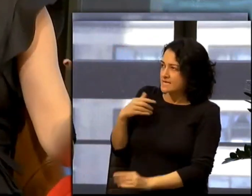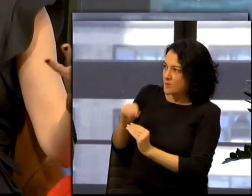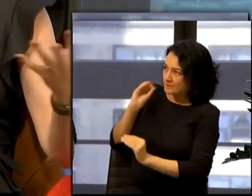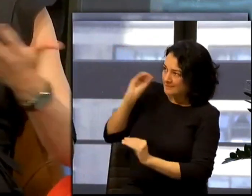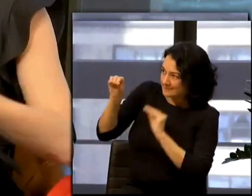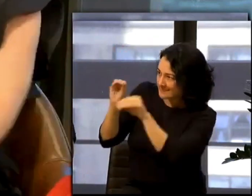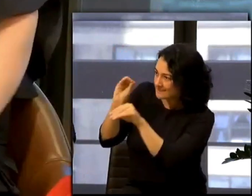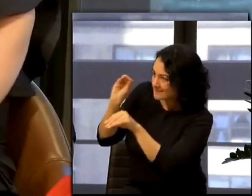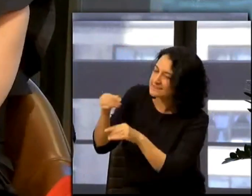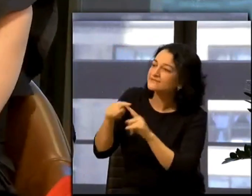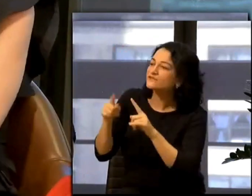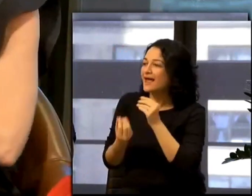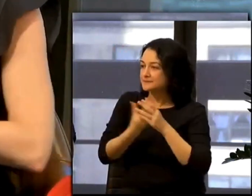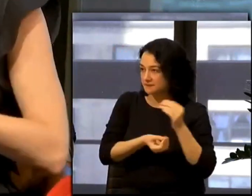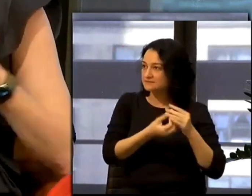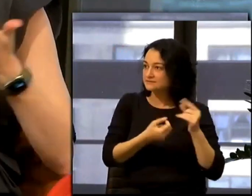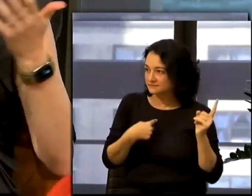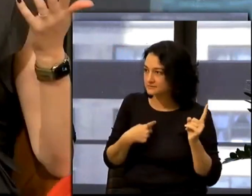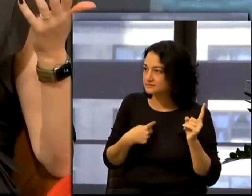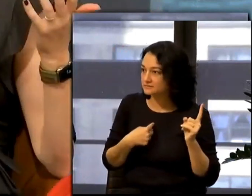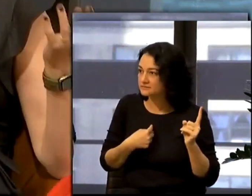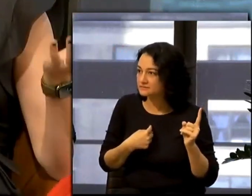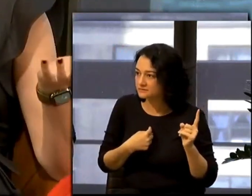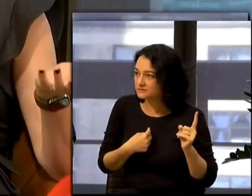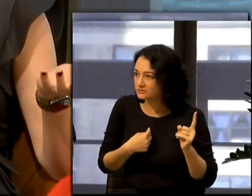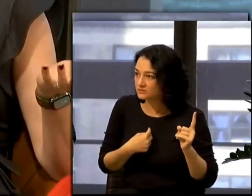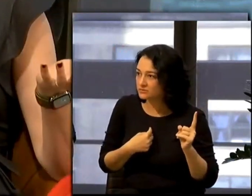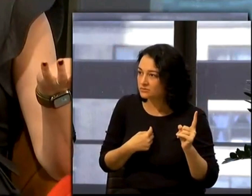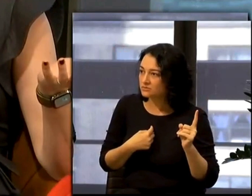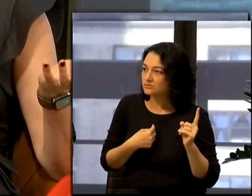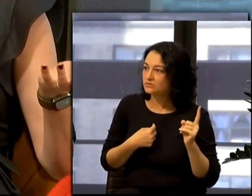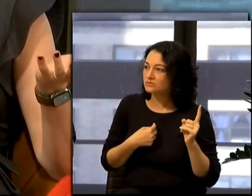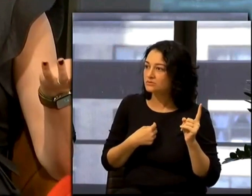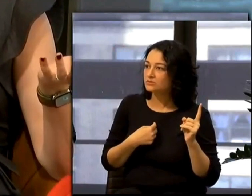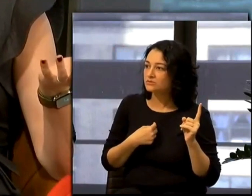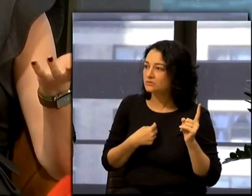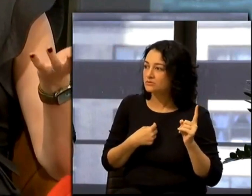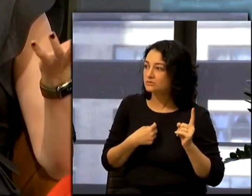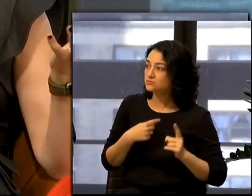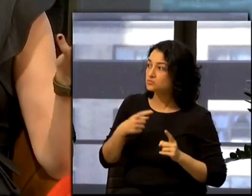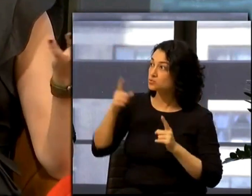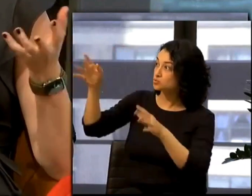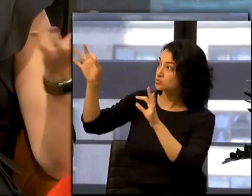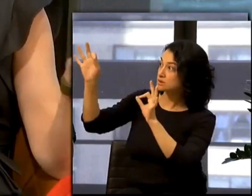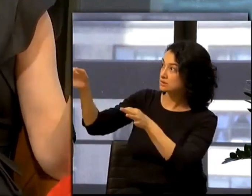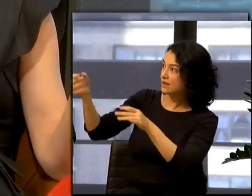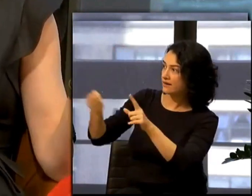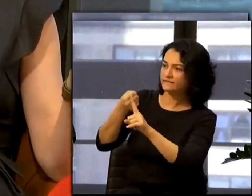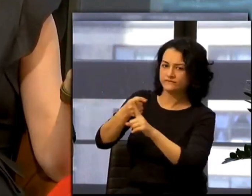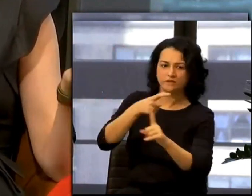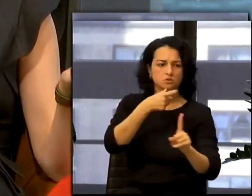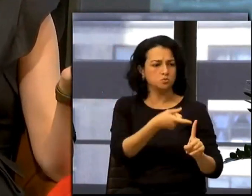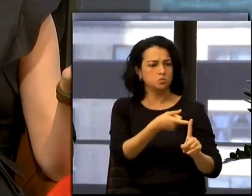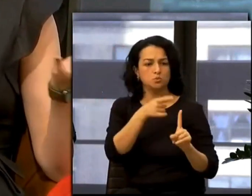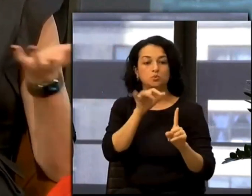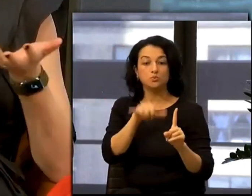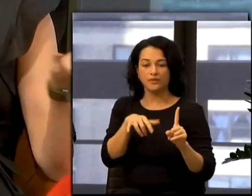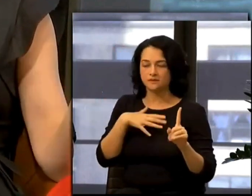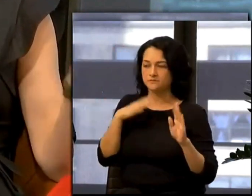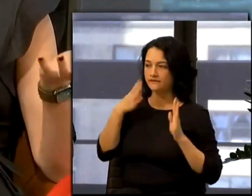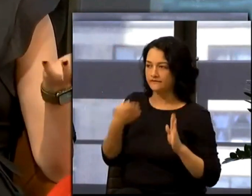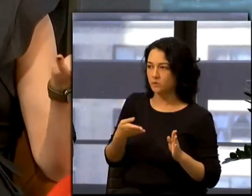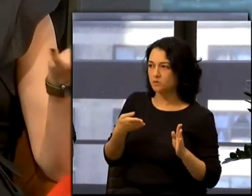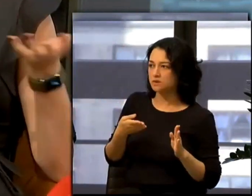clients and our end users. And a lot separates those folks, right? There's the physical proximity that they just